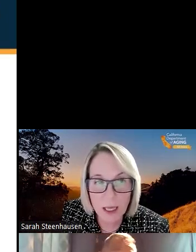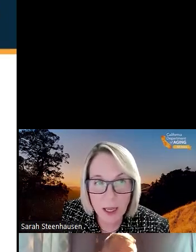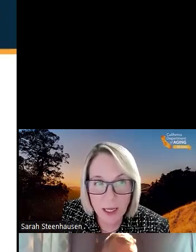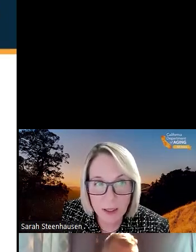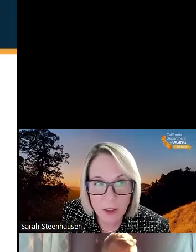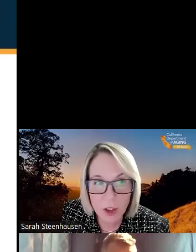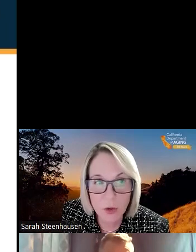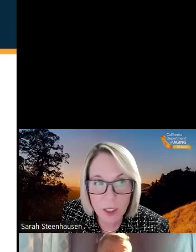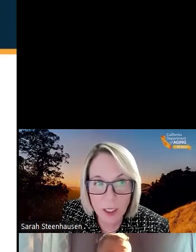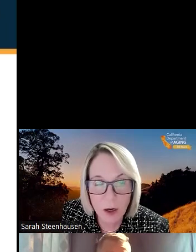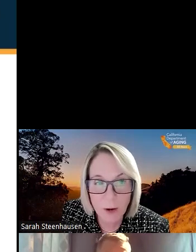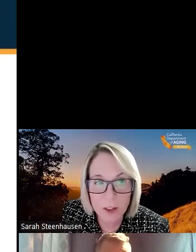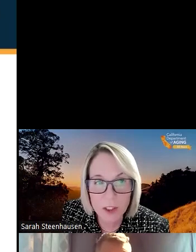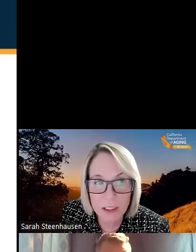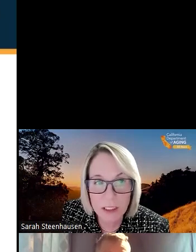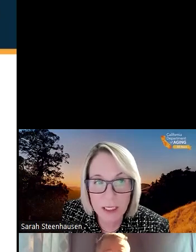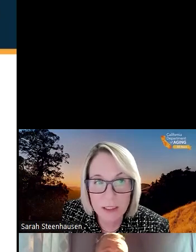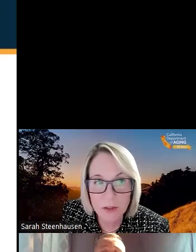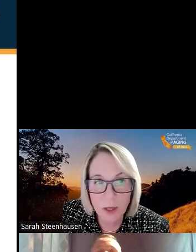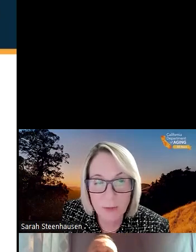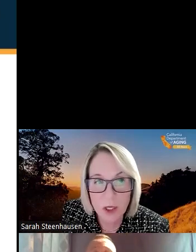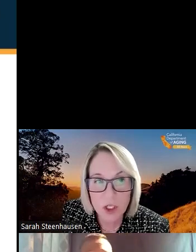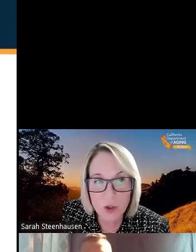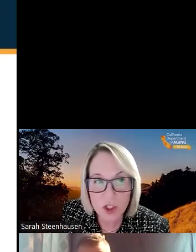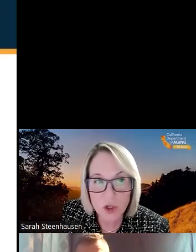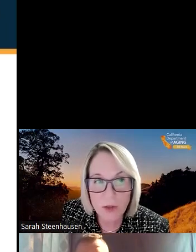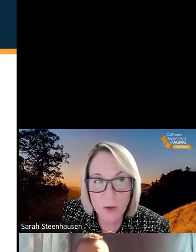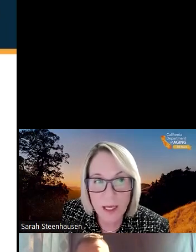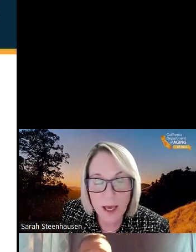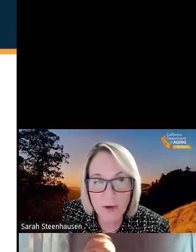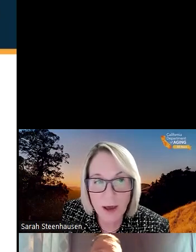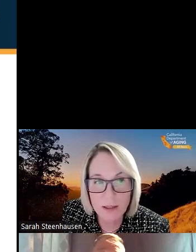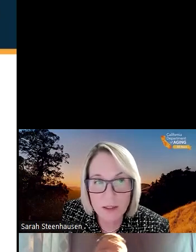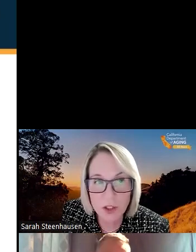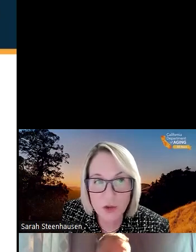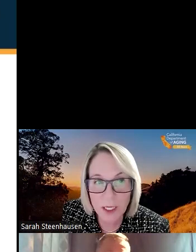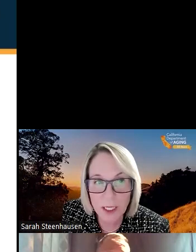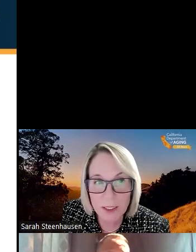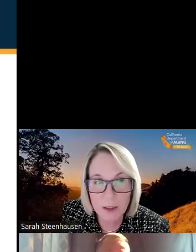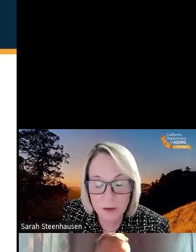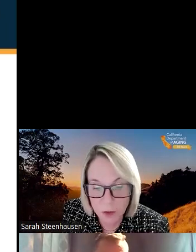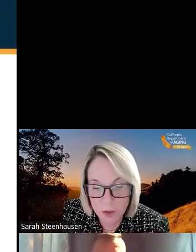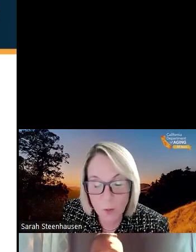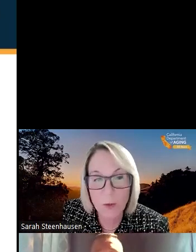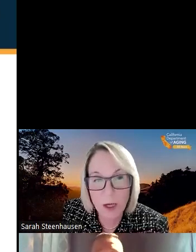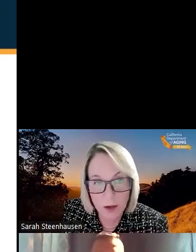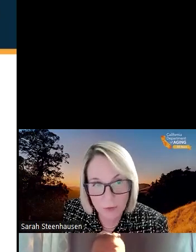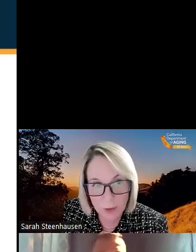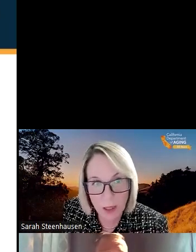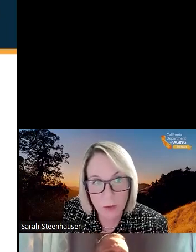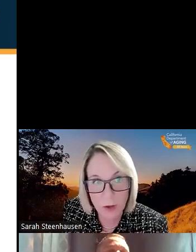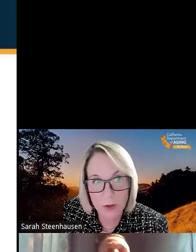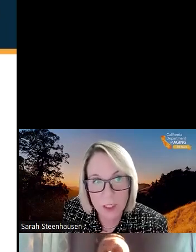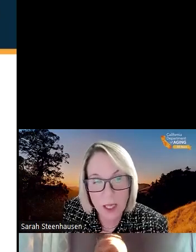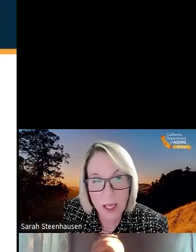and including our partners at DDS to ensure that we have access to training using what we got